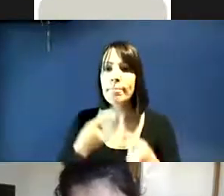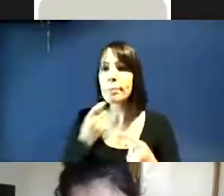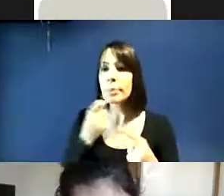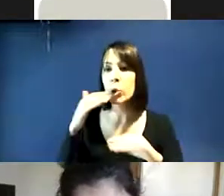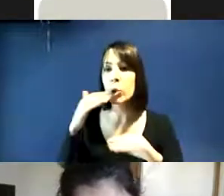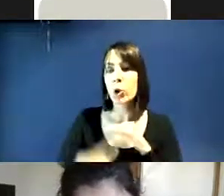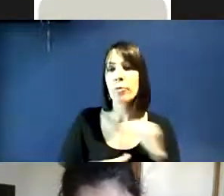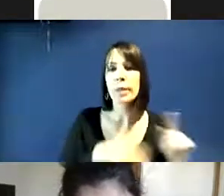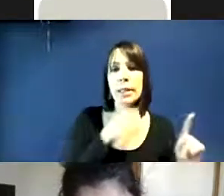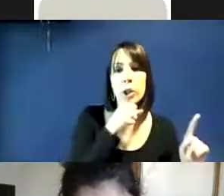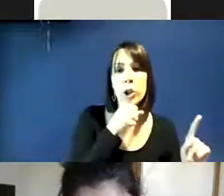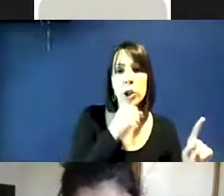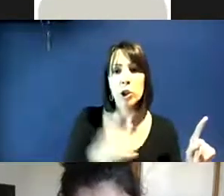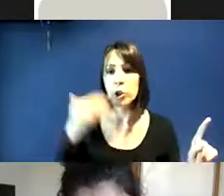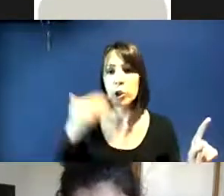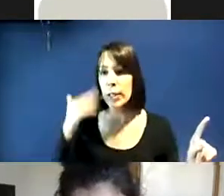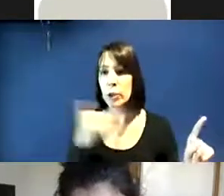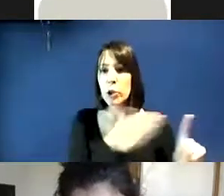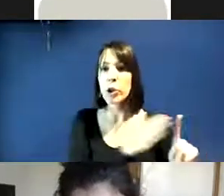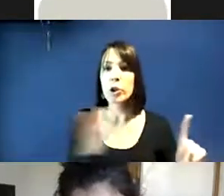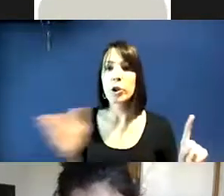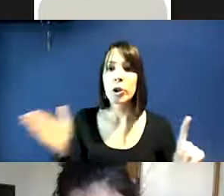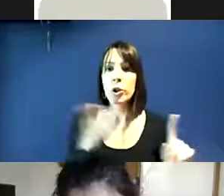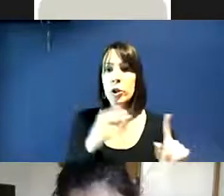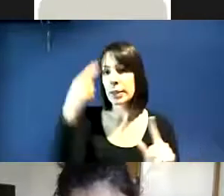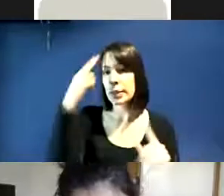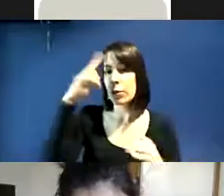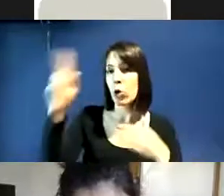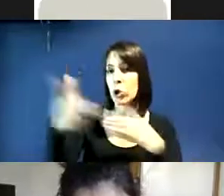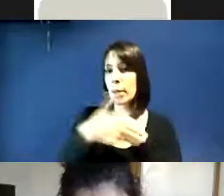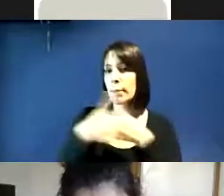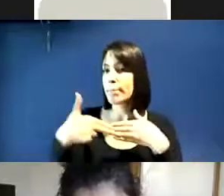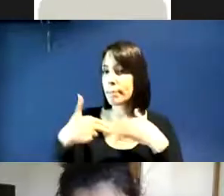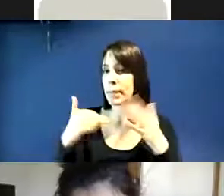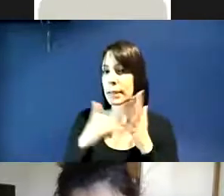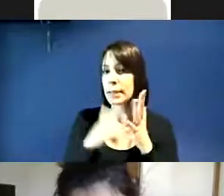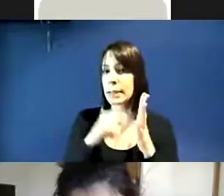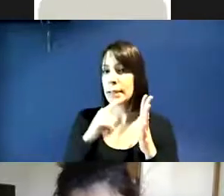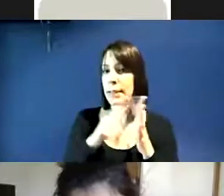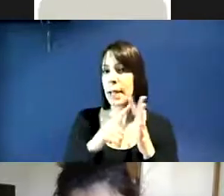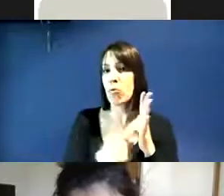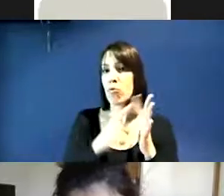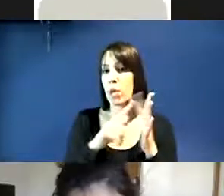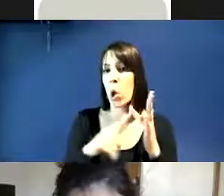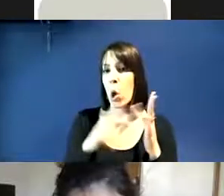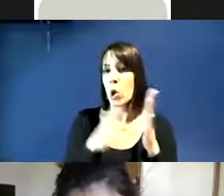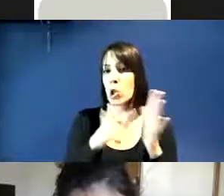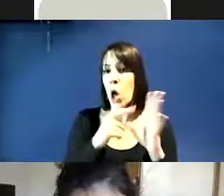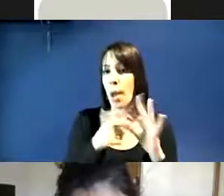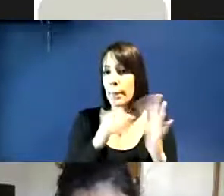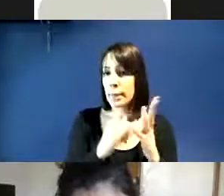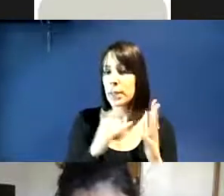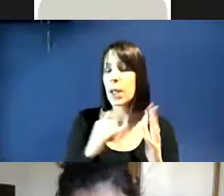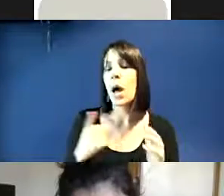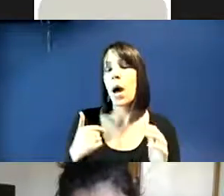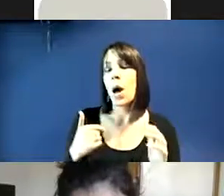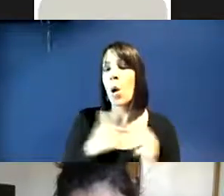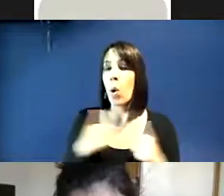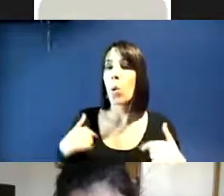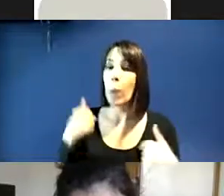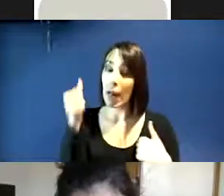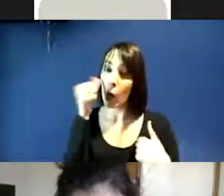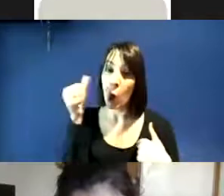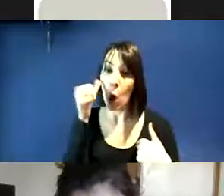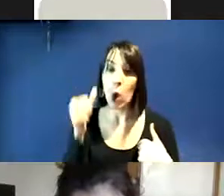again. And like I said, we're all pretty aware of the very rigid gender dichotomy that we live in,